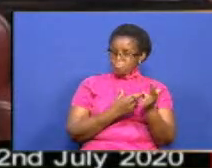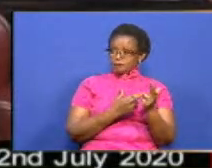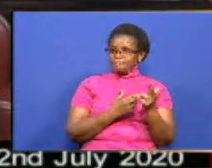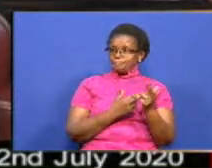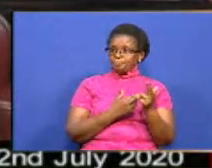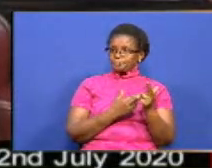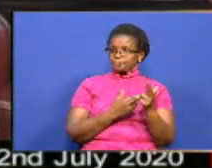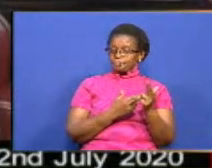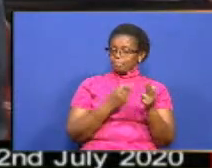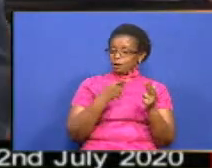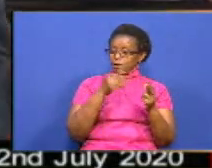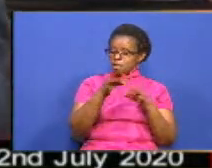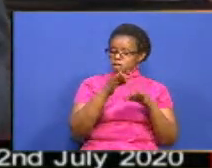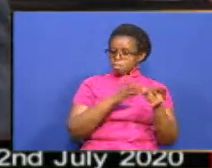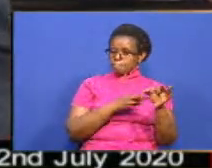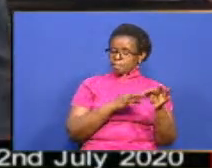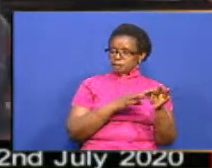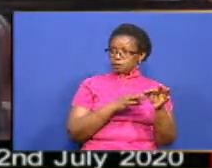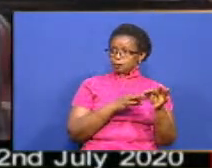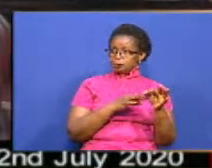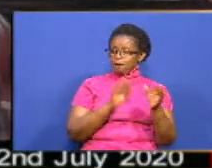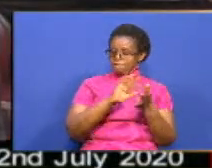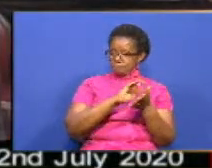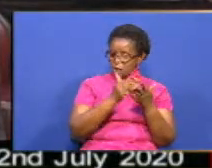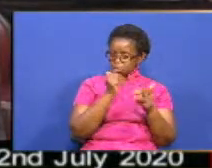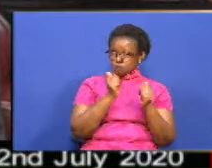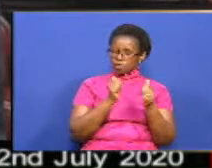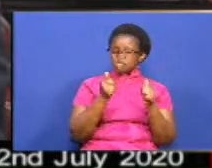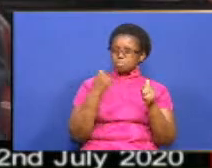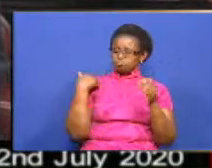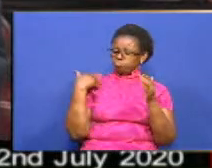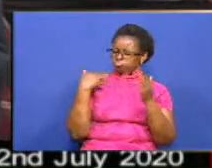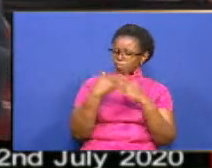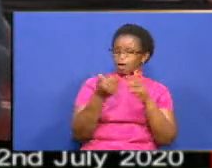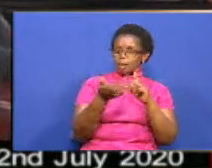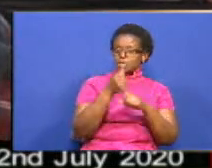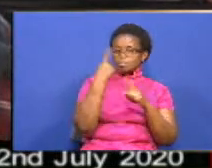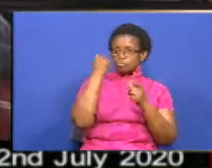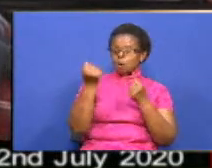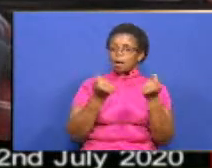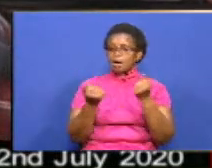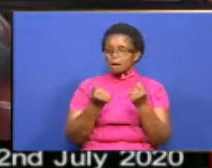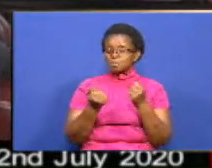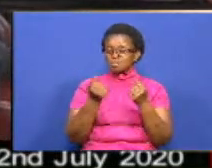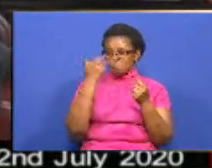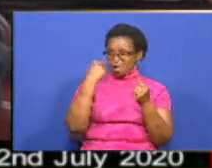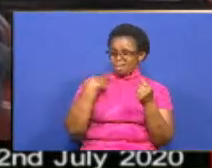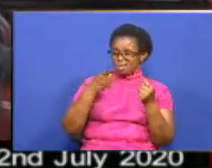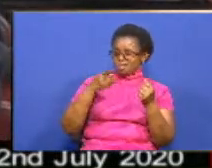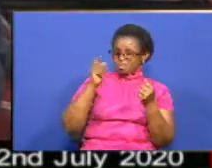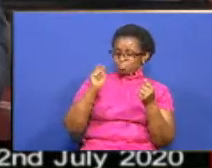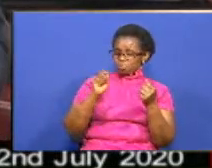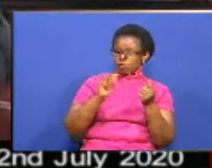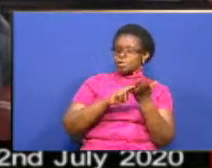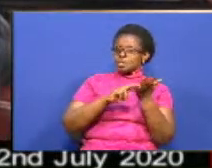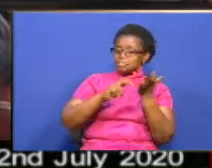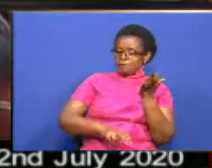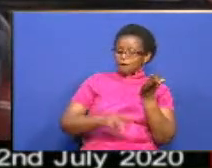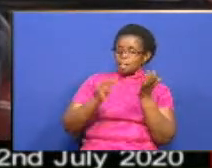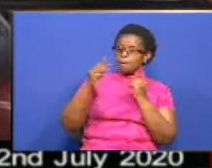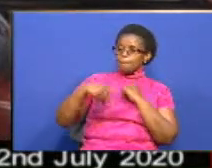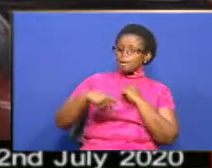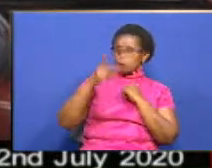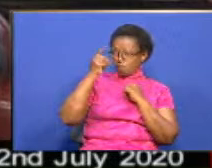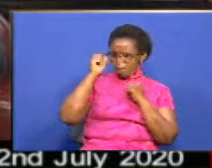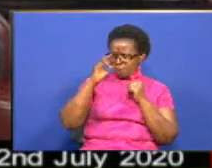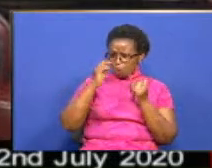replace the funds that people have been getting for cars, because that then would disadvantage members of Parliament, because compared to